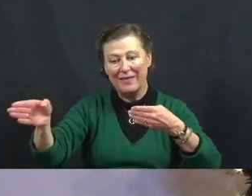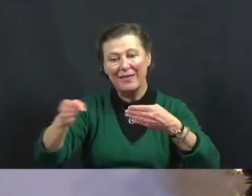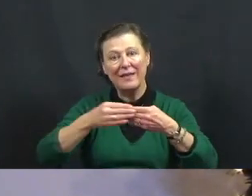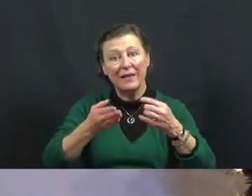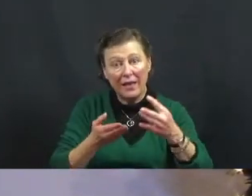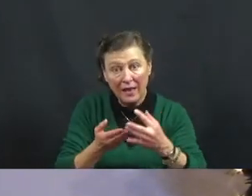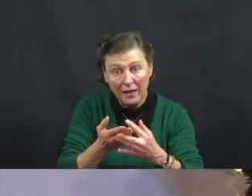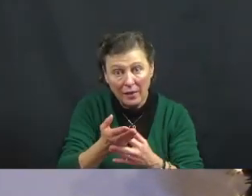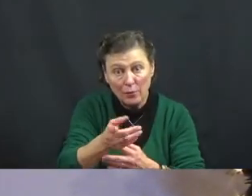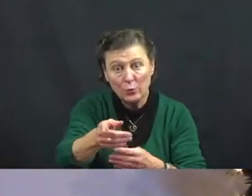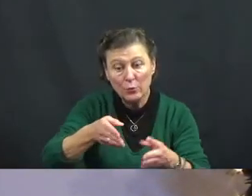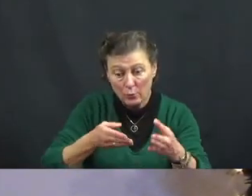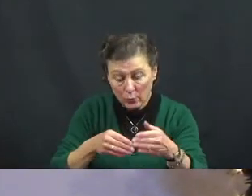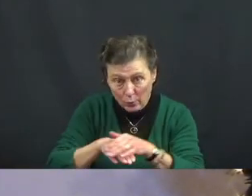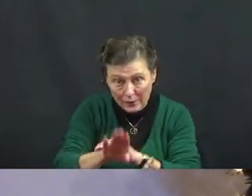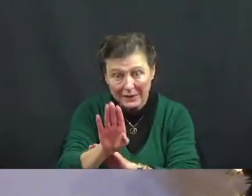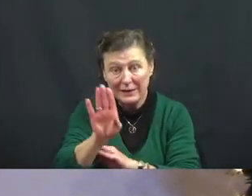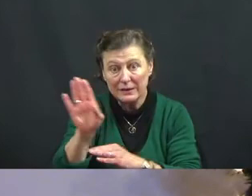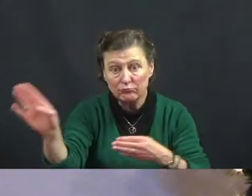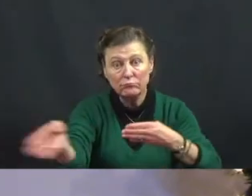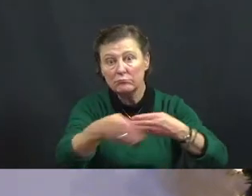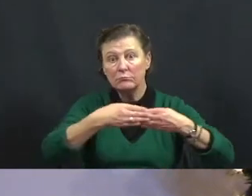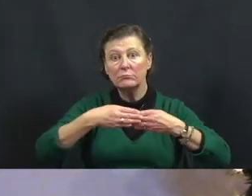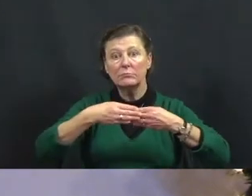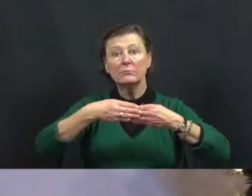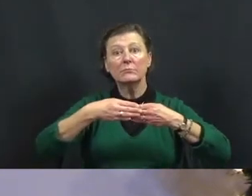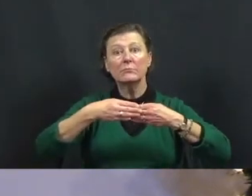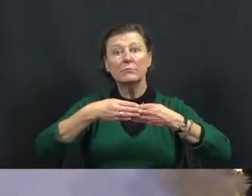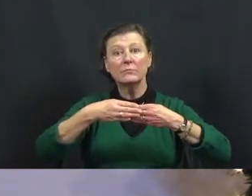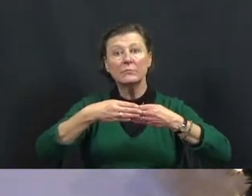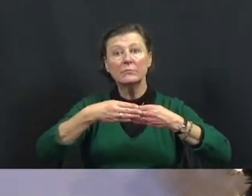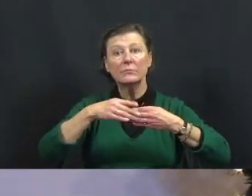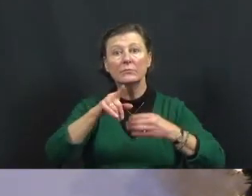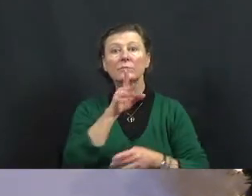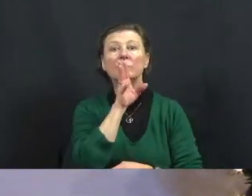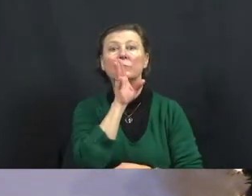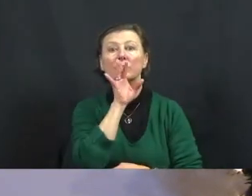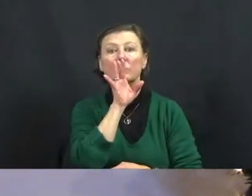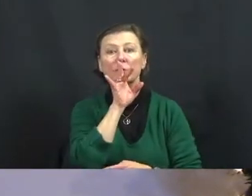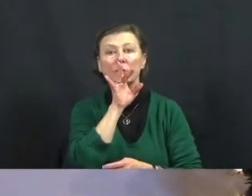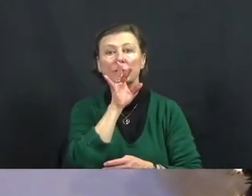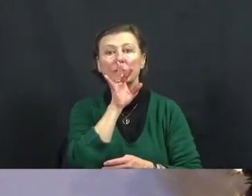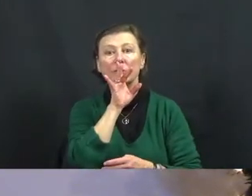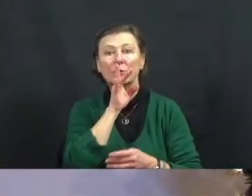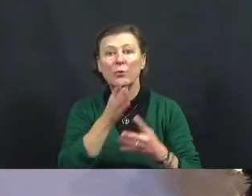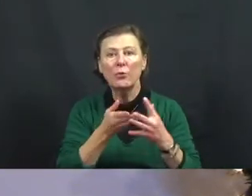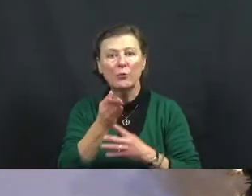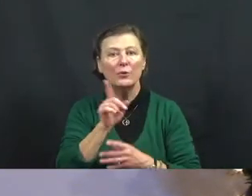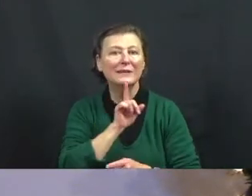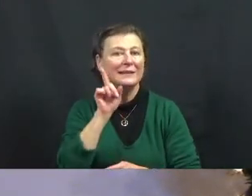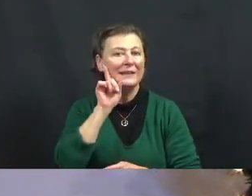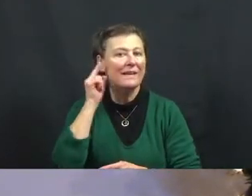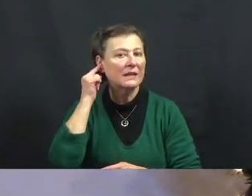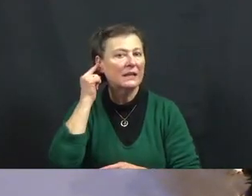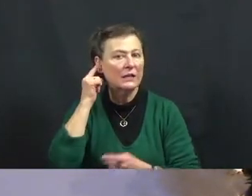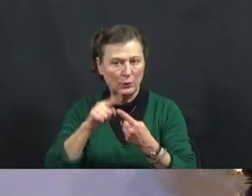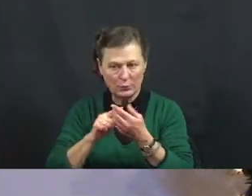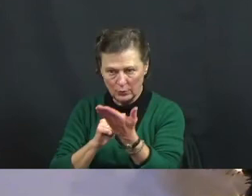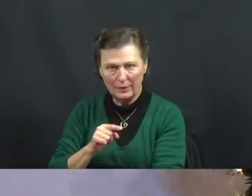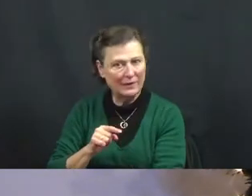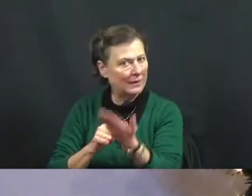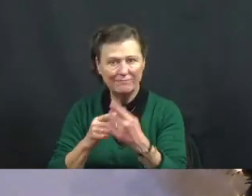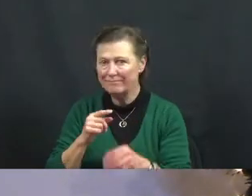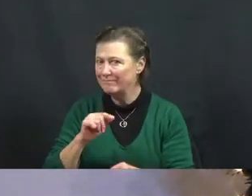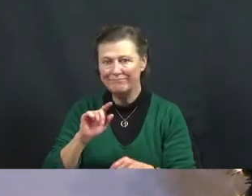entered was shut, you spoke through a deafened ear to him who could no longer discern